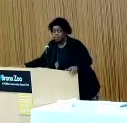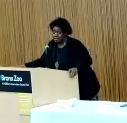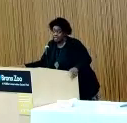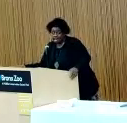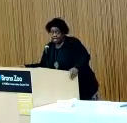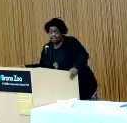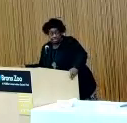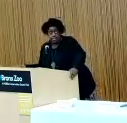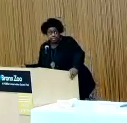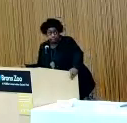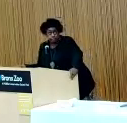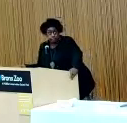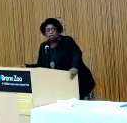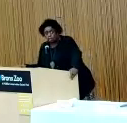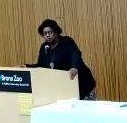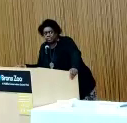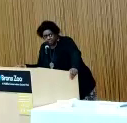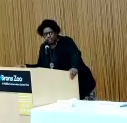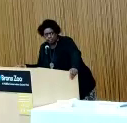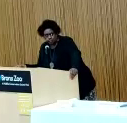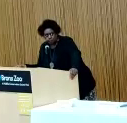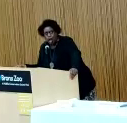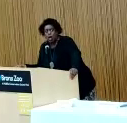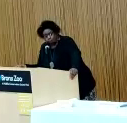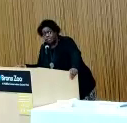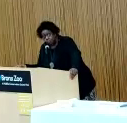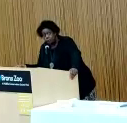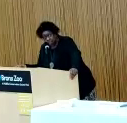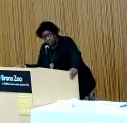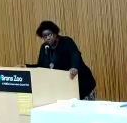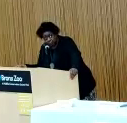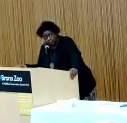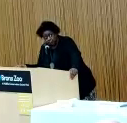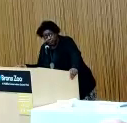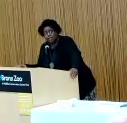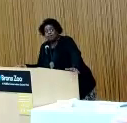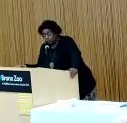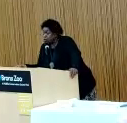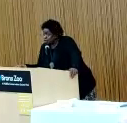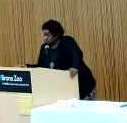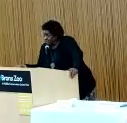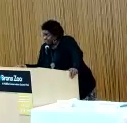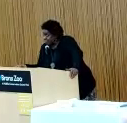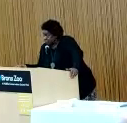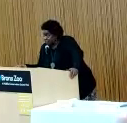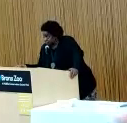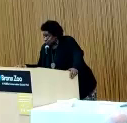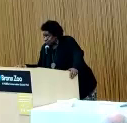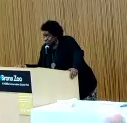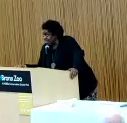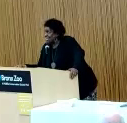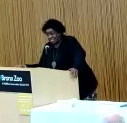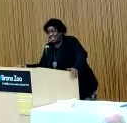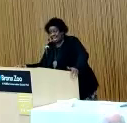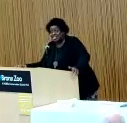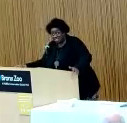handyman guy thanks you Lowe's thanks you Home Depot thanks you Raymore and flanakin thanks